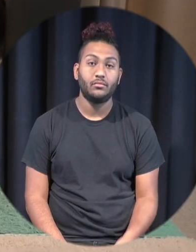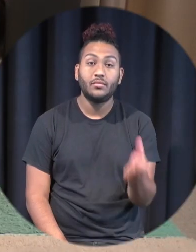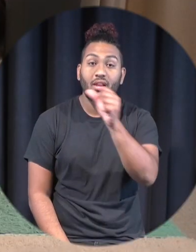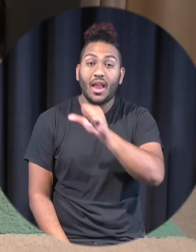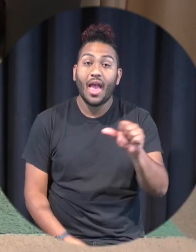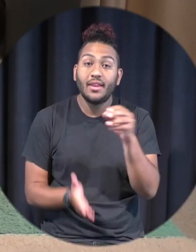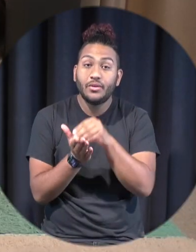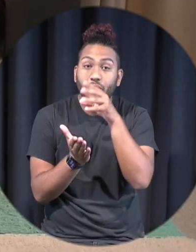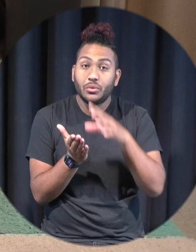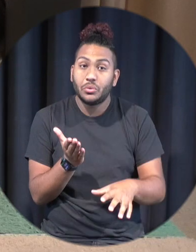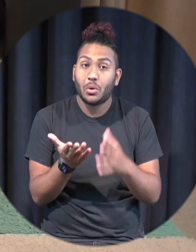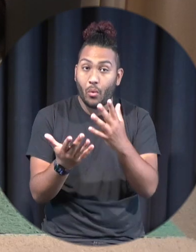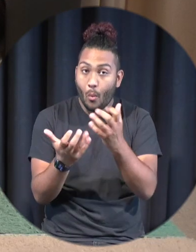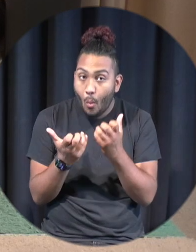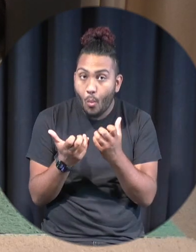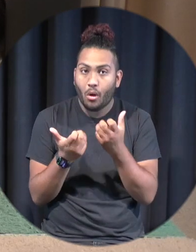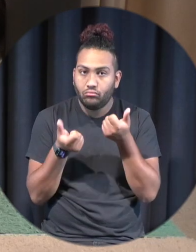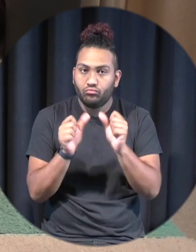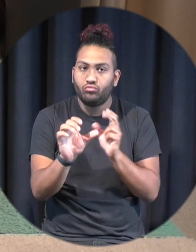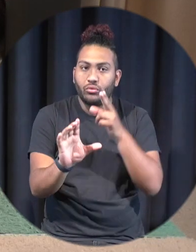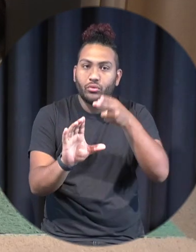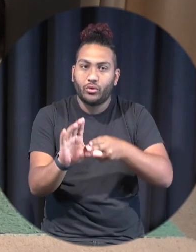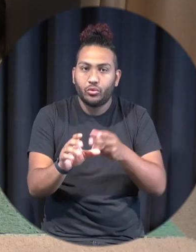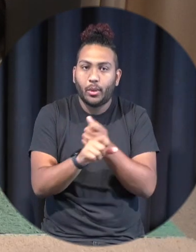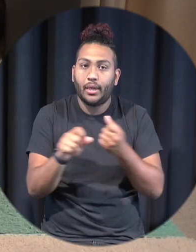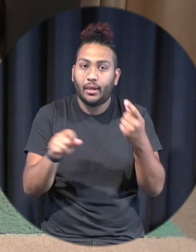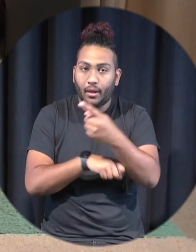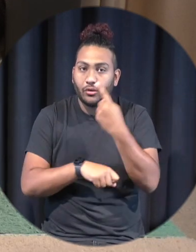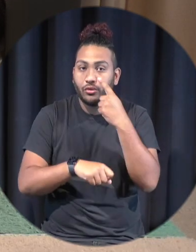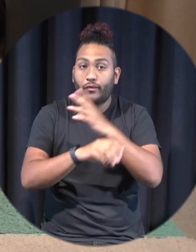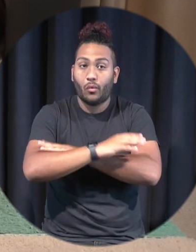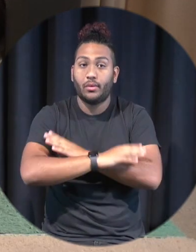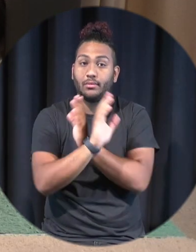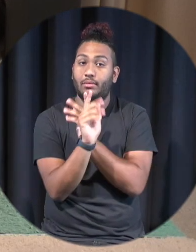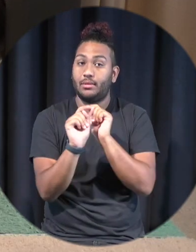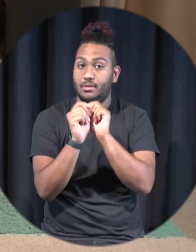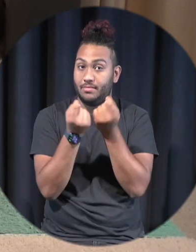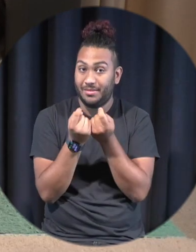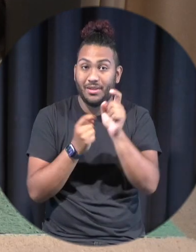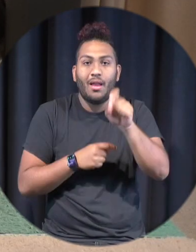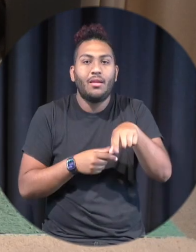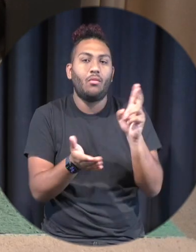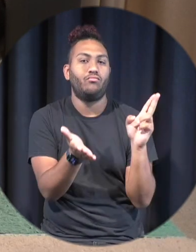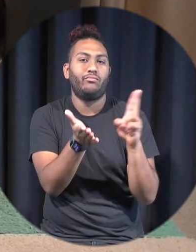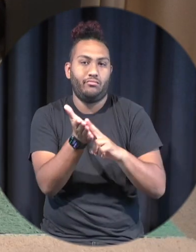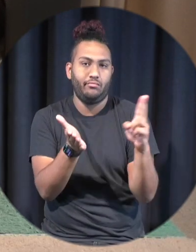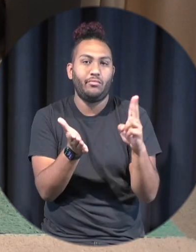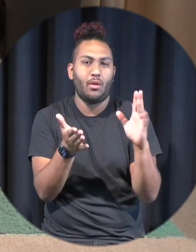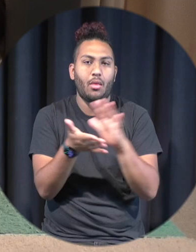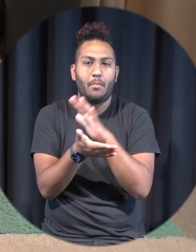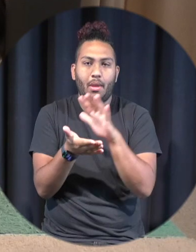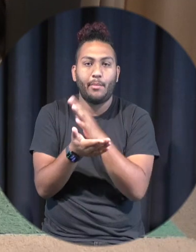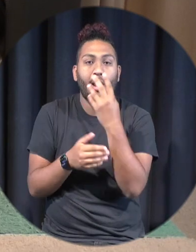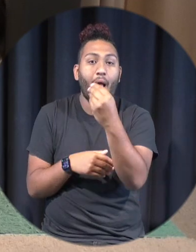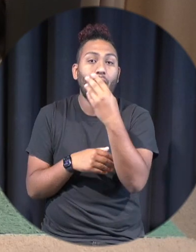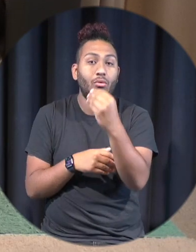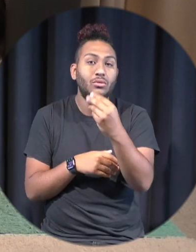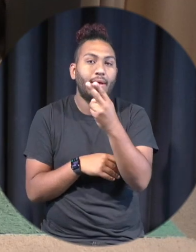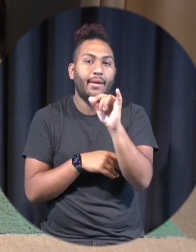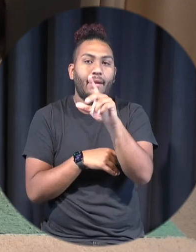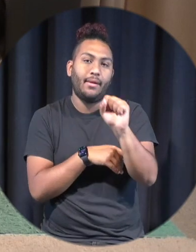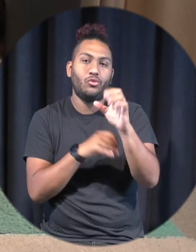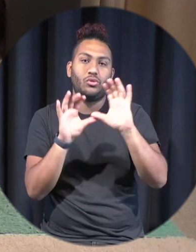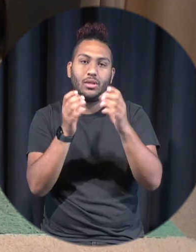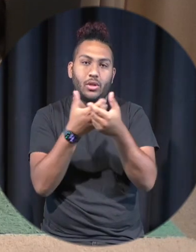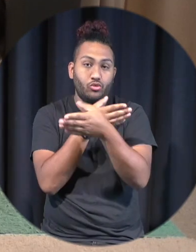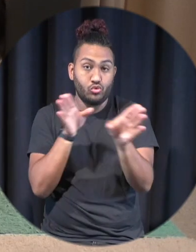Any student interested in trying out for the 2022-23 Steppen Braves team needs to sign up on the sheet outside of Ms. Hill's